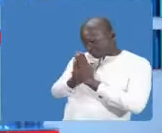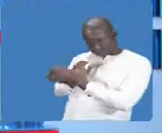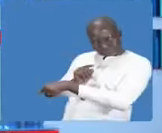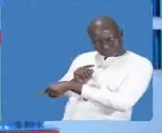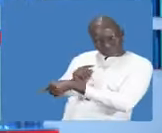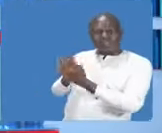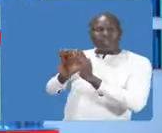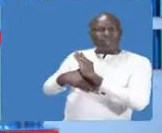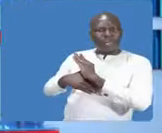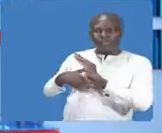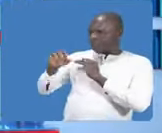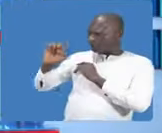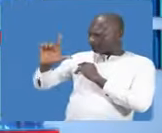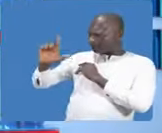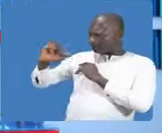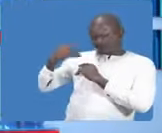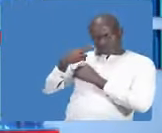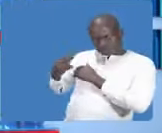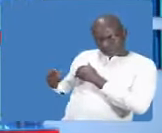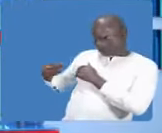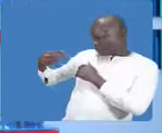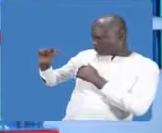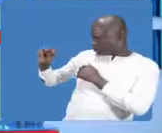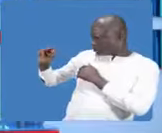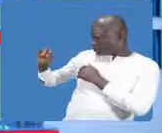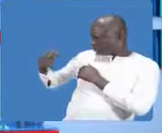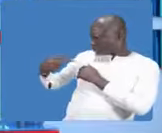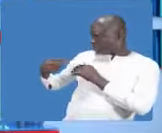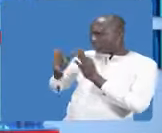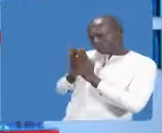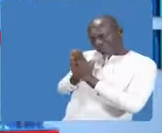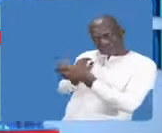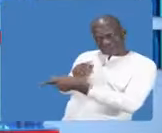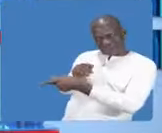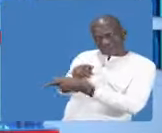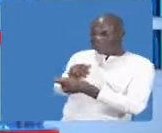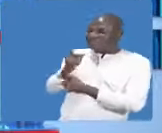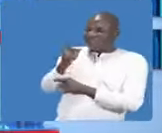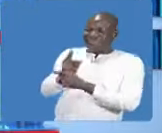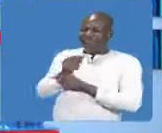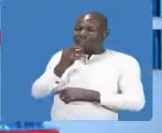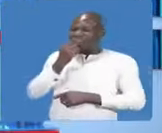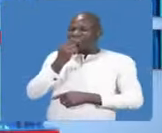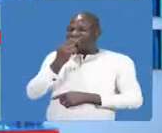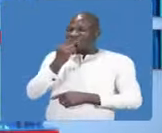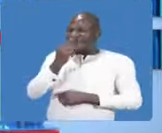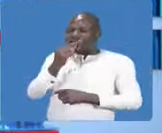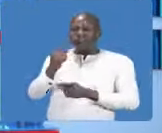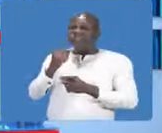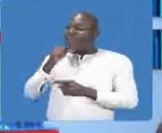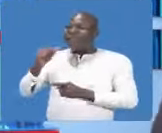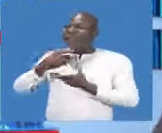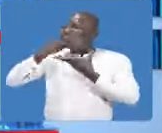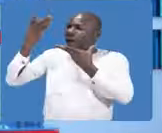odifo eli ekoto mame no wose ade ohu ye ne se na mame hana obese bese na no